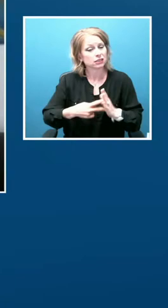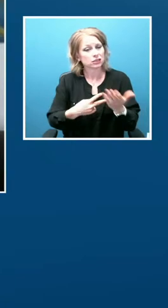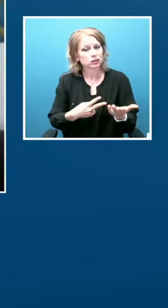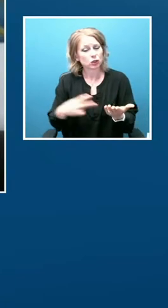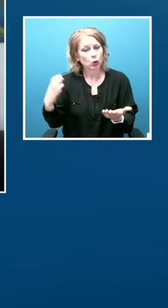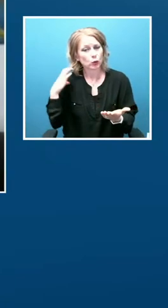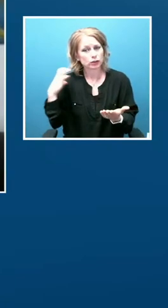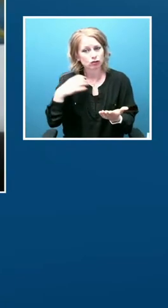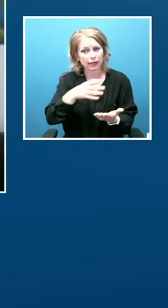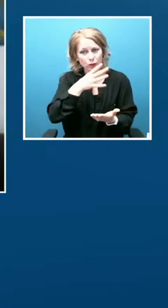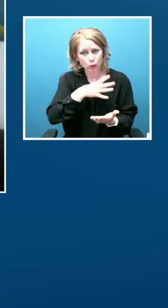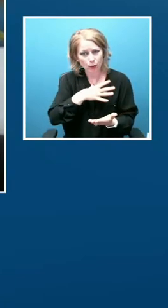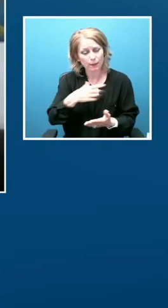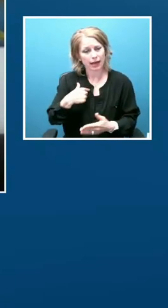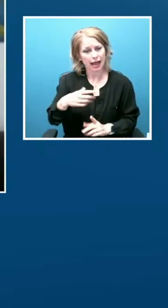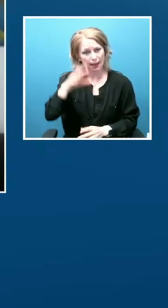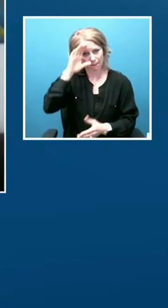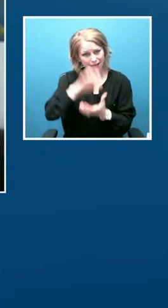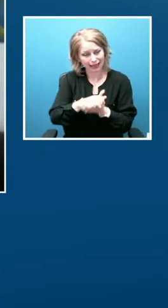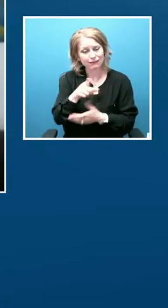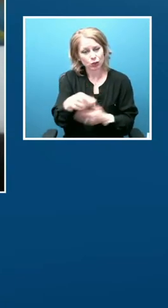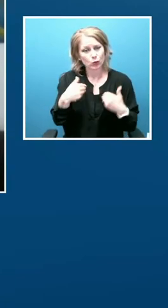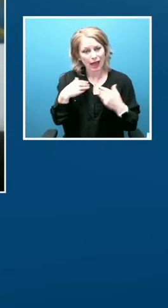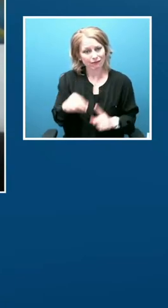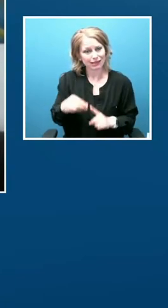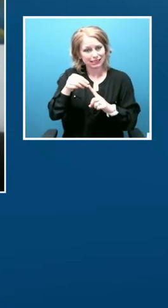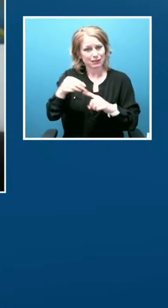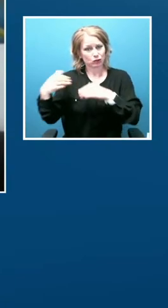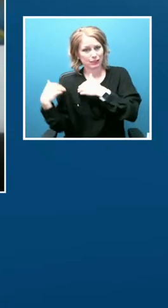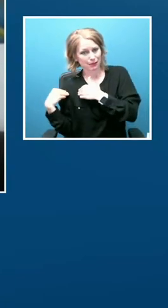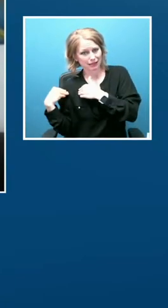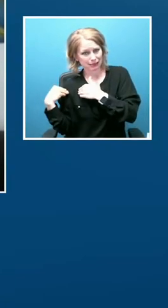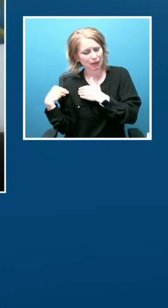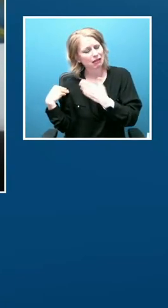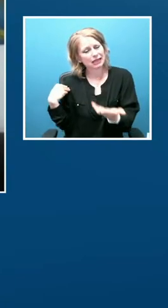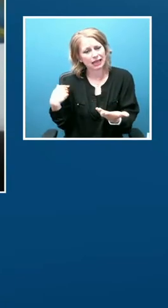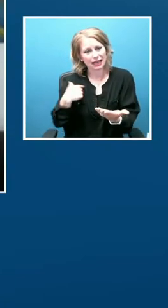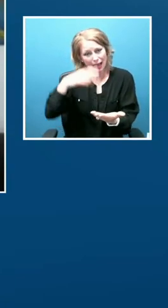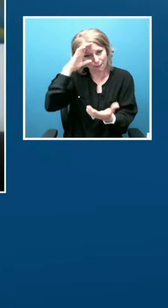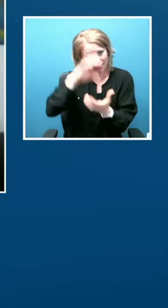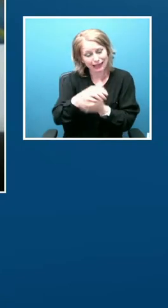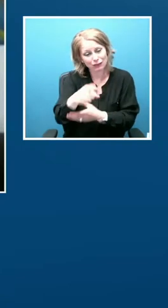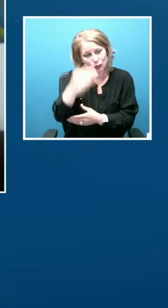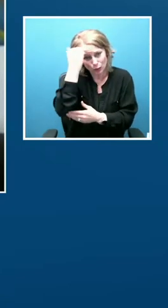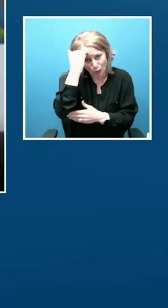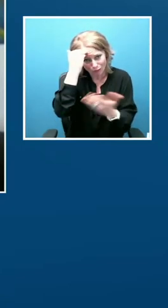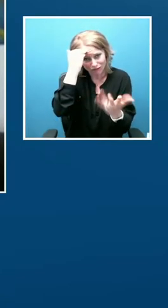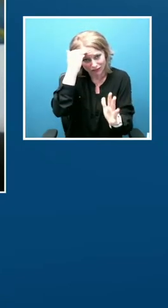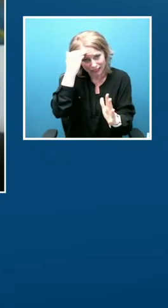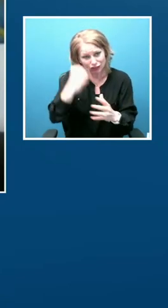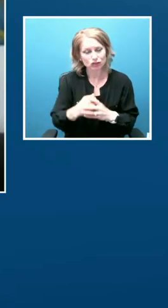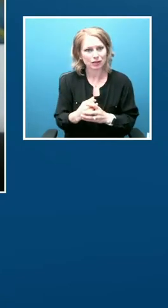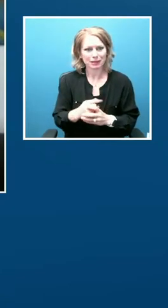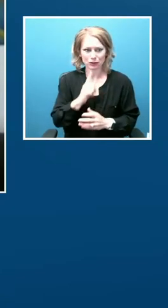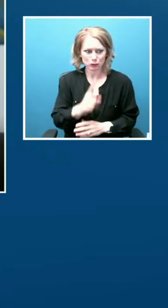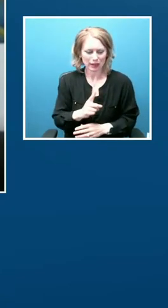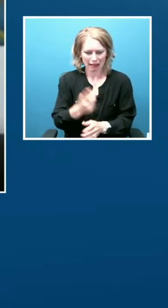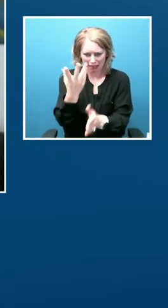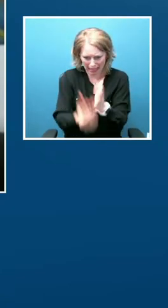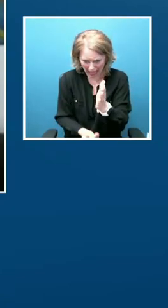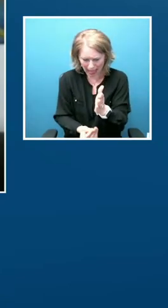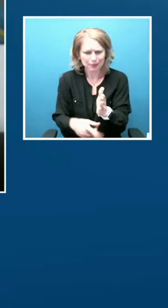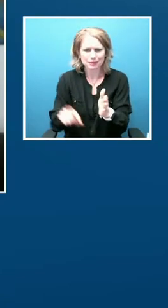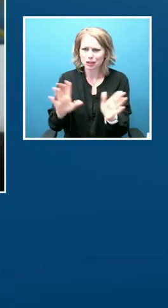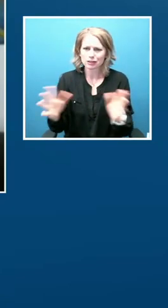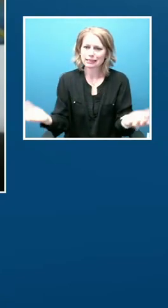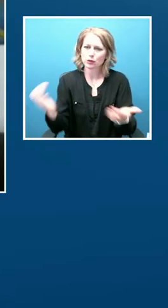special responsibility. I think you know that to bridge these gaps that we've seen here before us today.